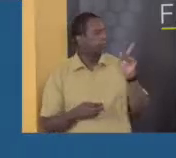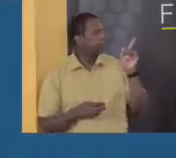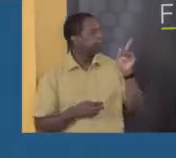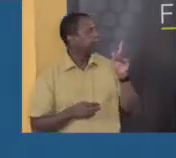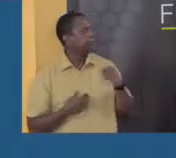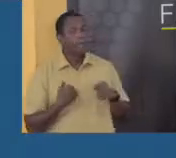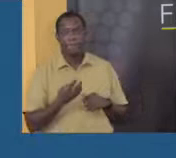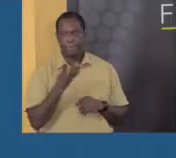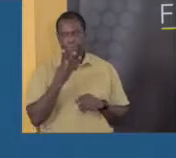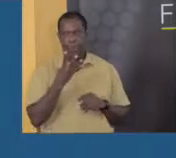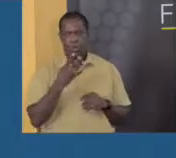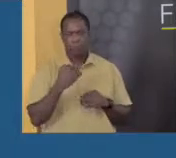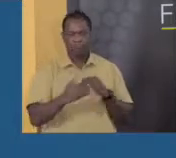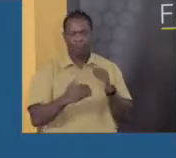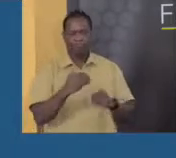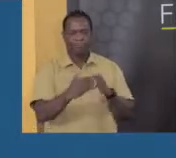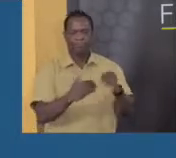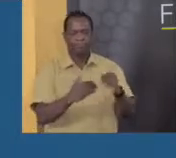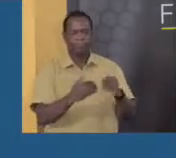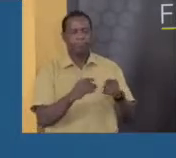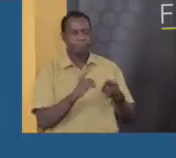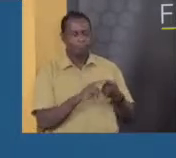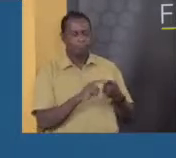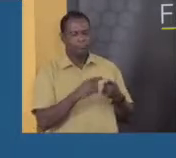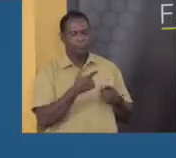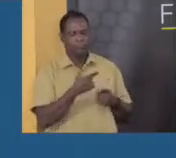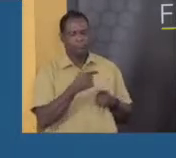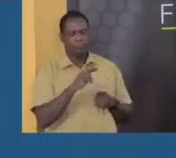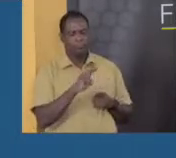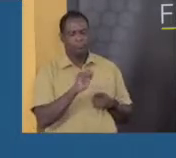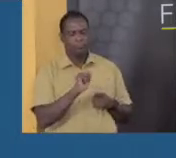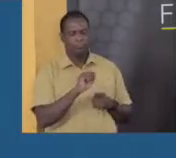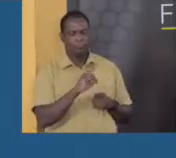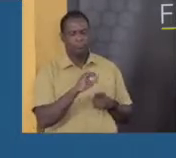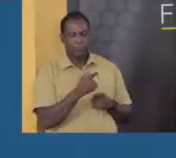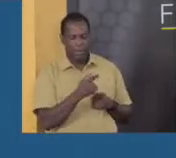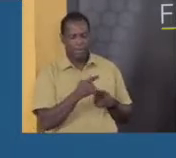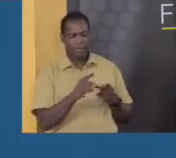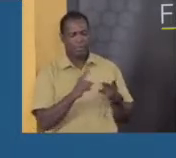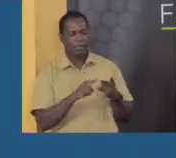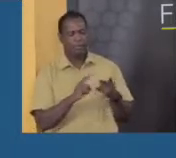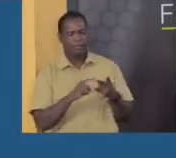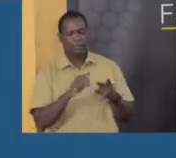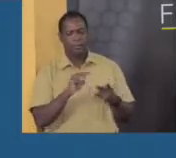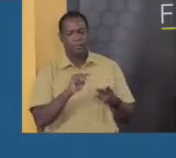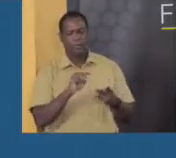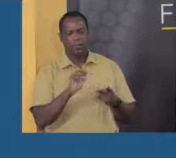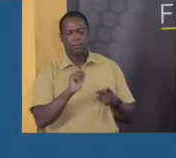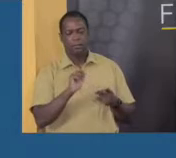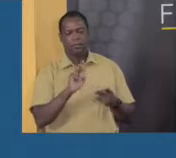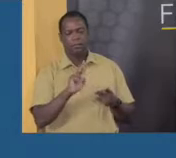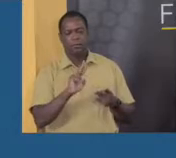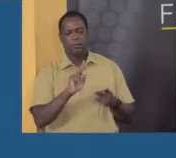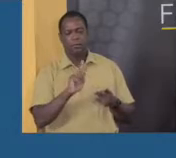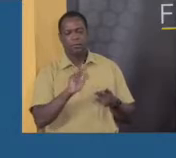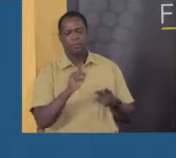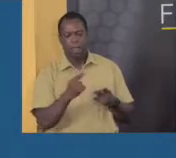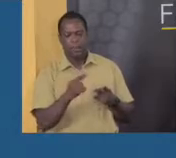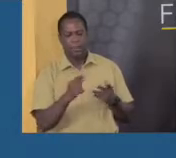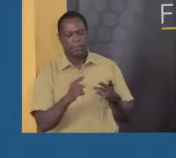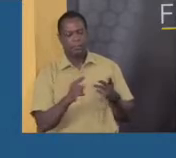basically it's grading, marking, spreading, and then cutting. That is in